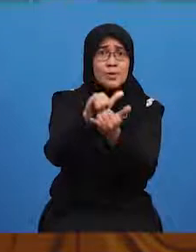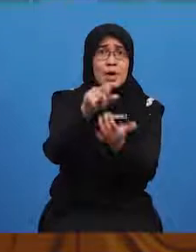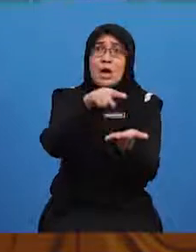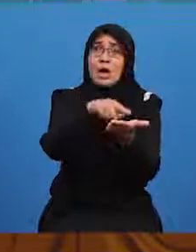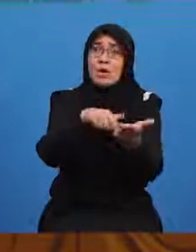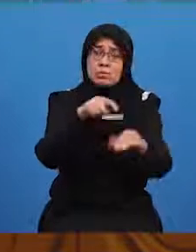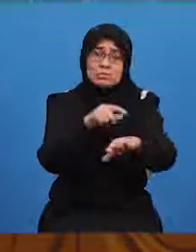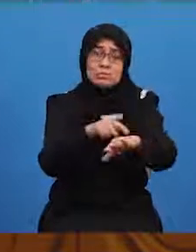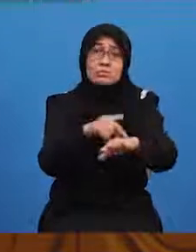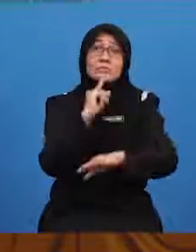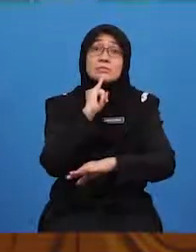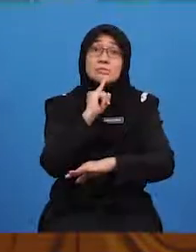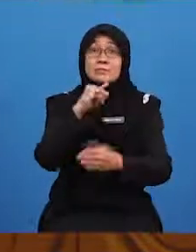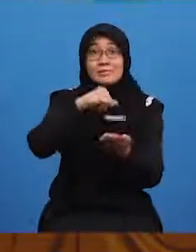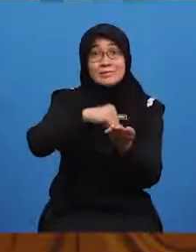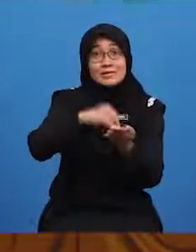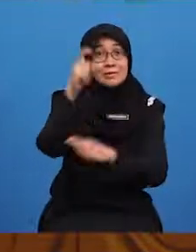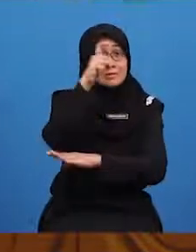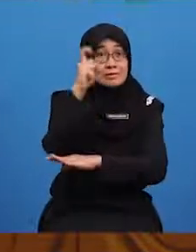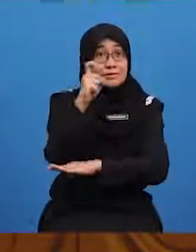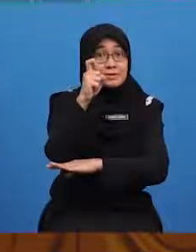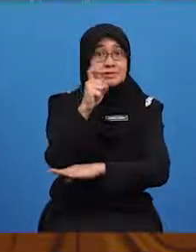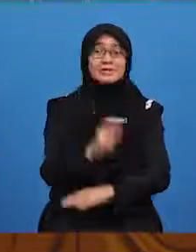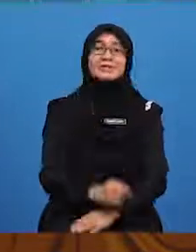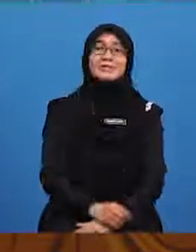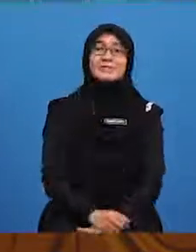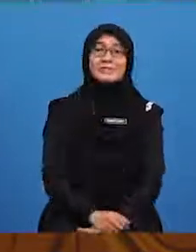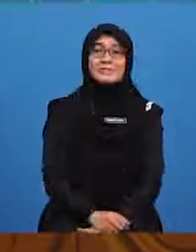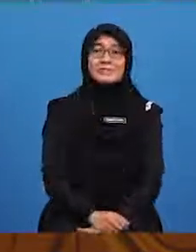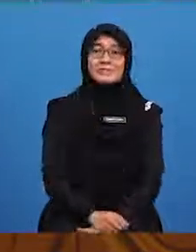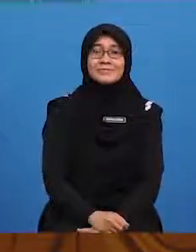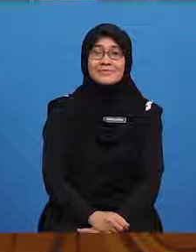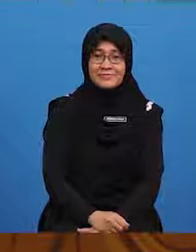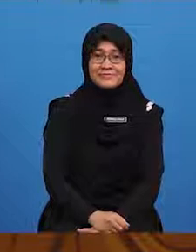go. Hello, Mr. Hippo. What time is it?